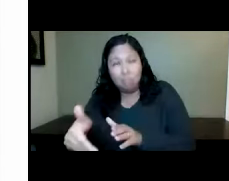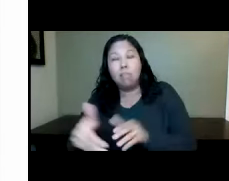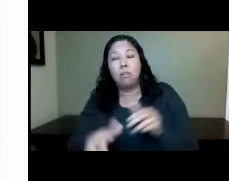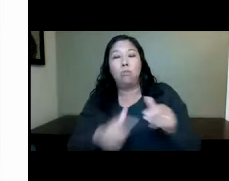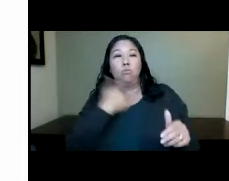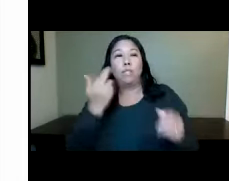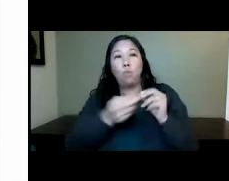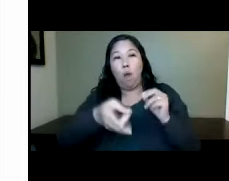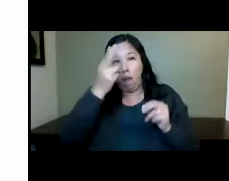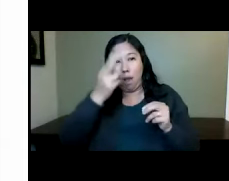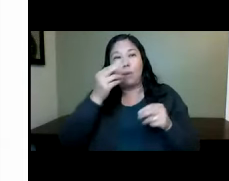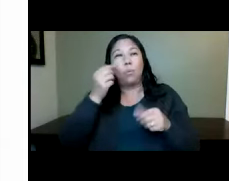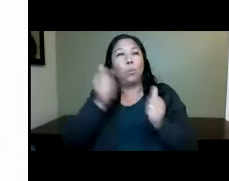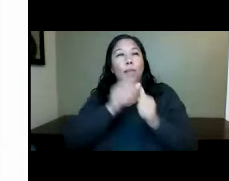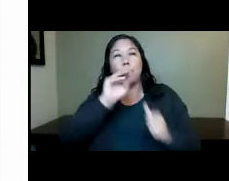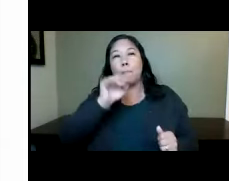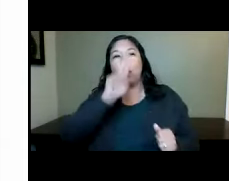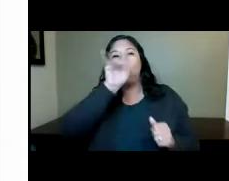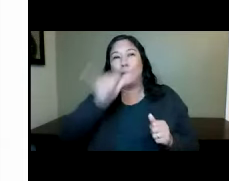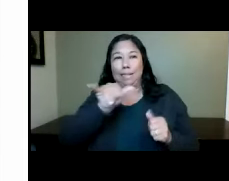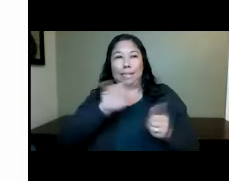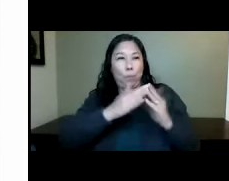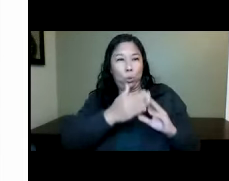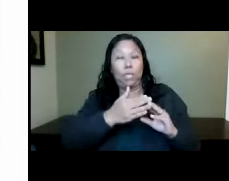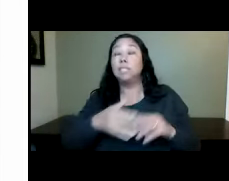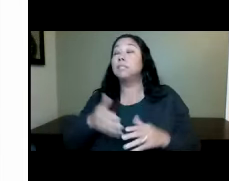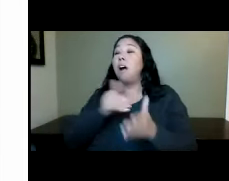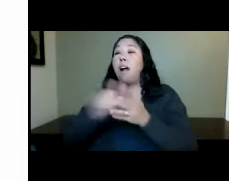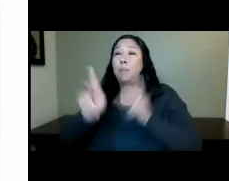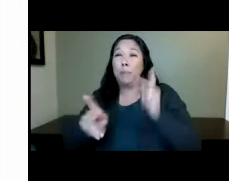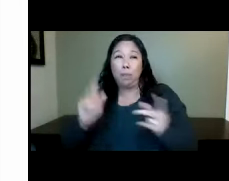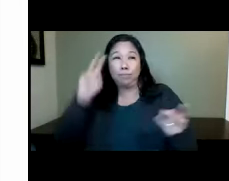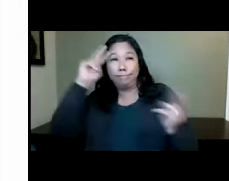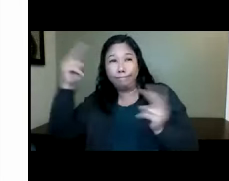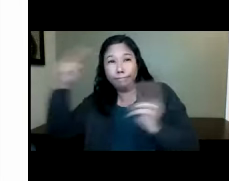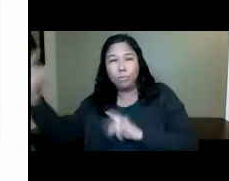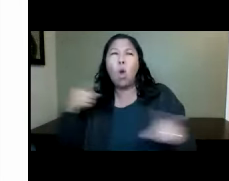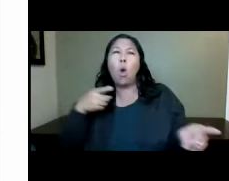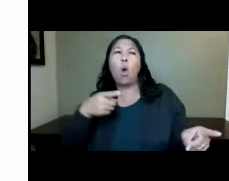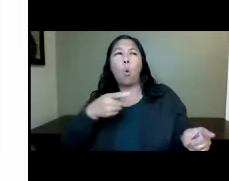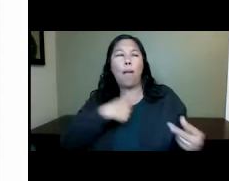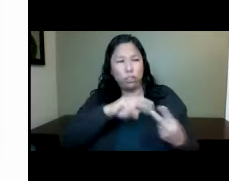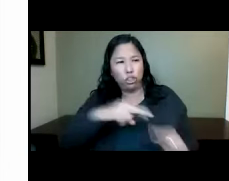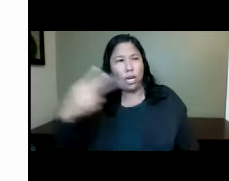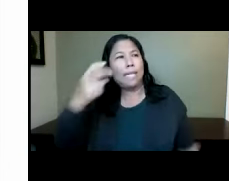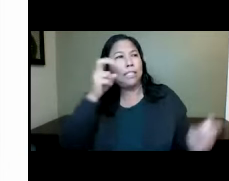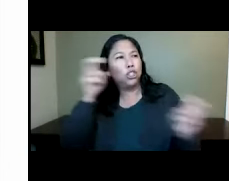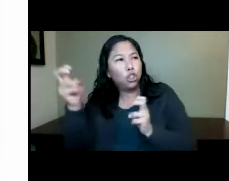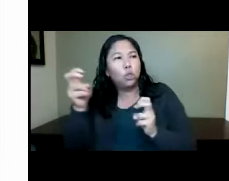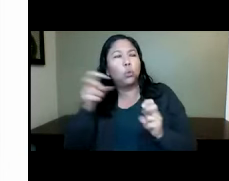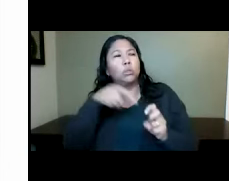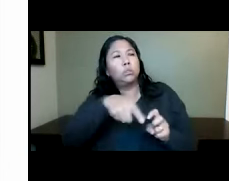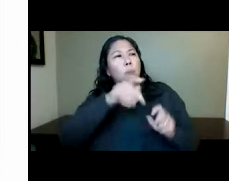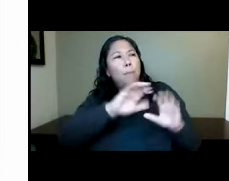And what's mistaken oftentimes is that this is some kind of genetic issue or that certain populations are just